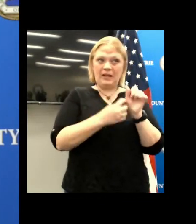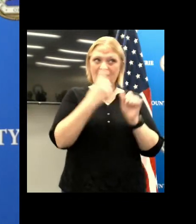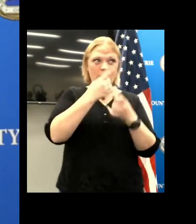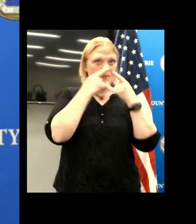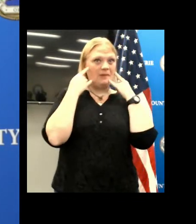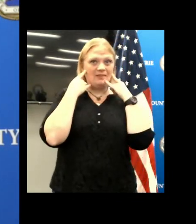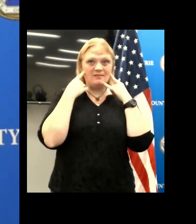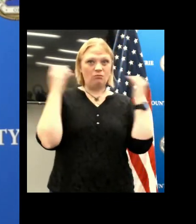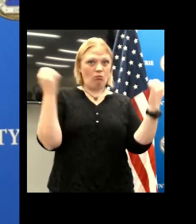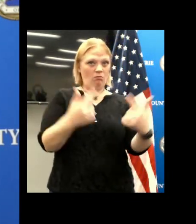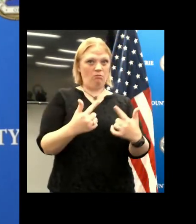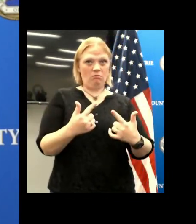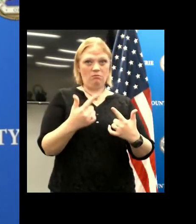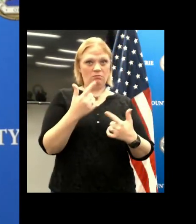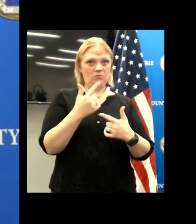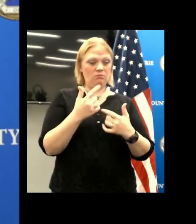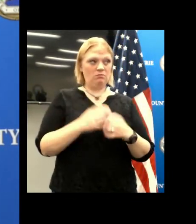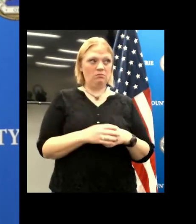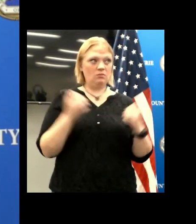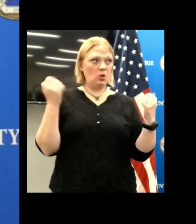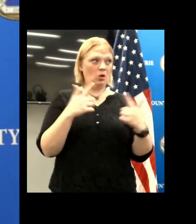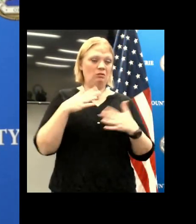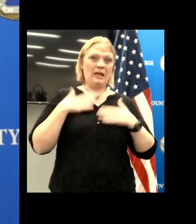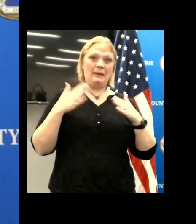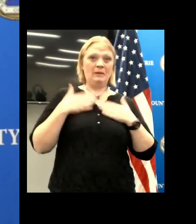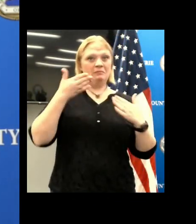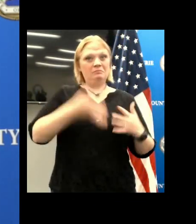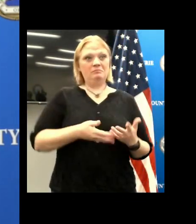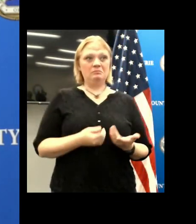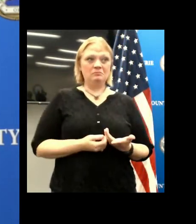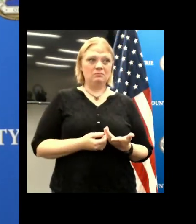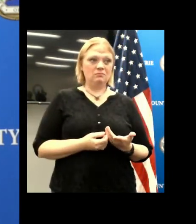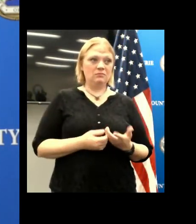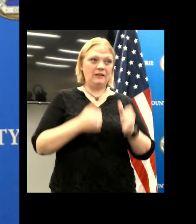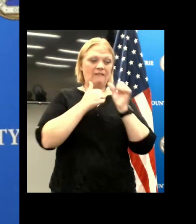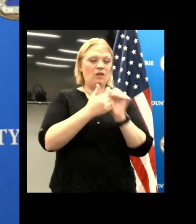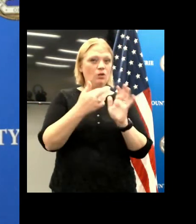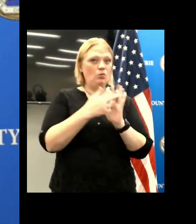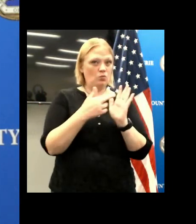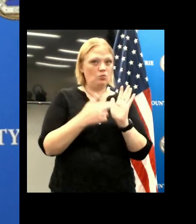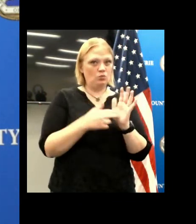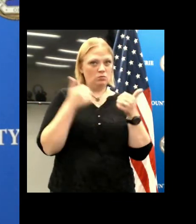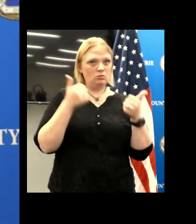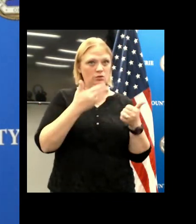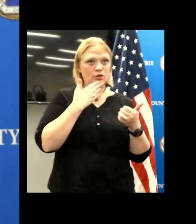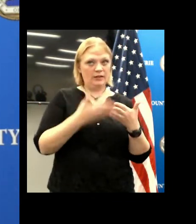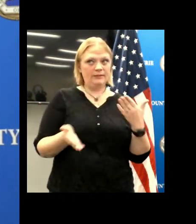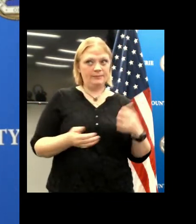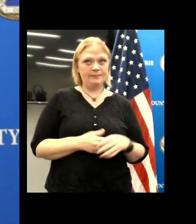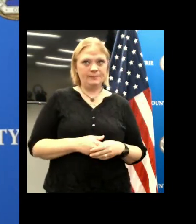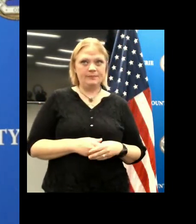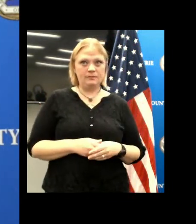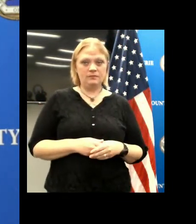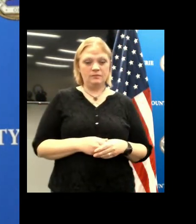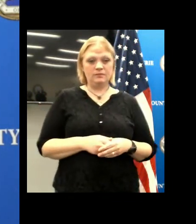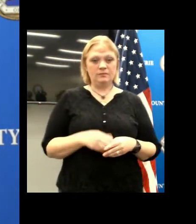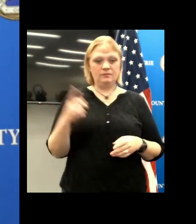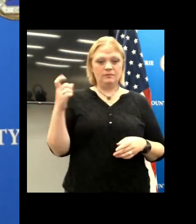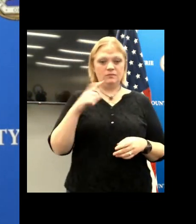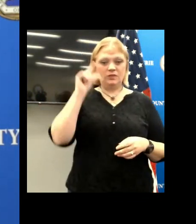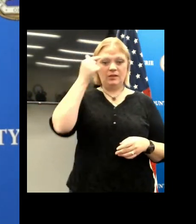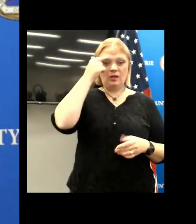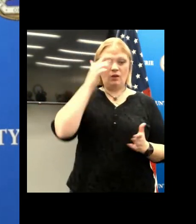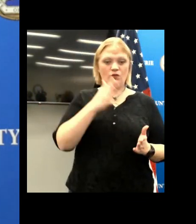on. Everyone was happy to be there, and they were following the rules, which is a good thing. Michael. Mark, the governor